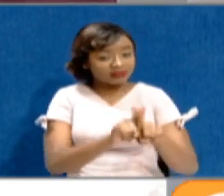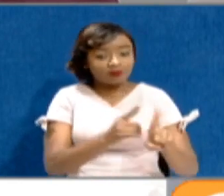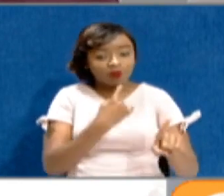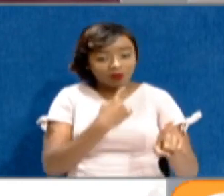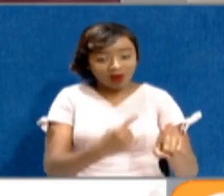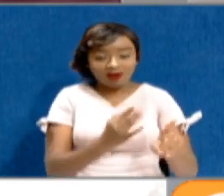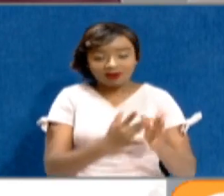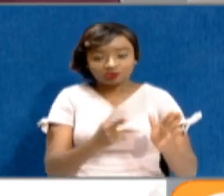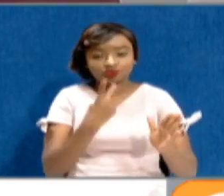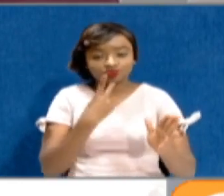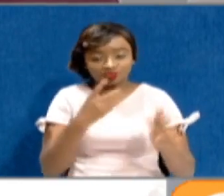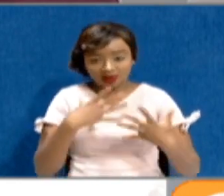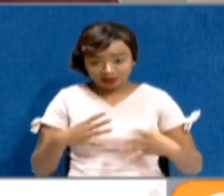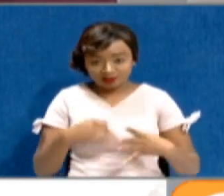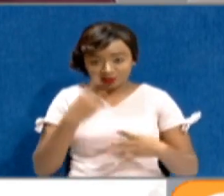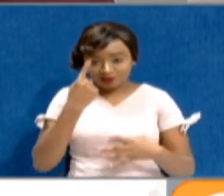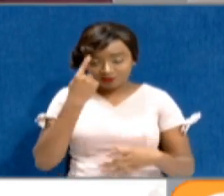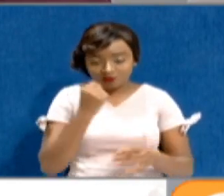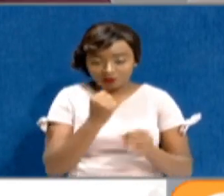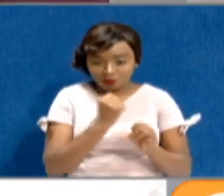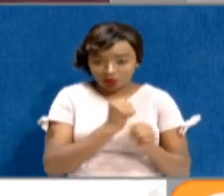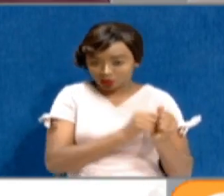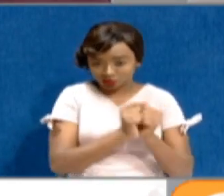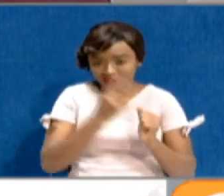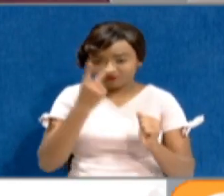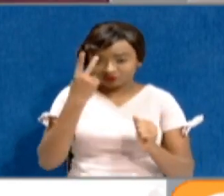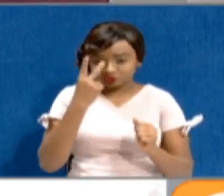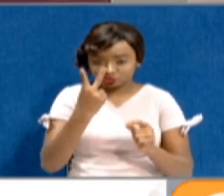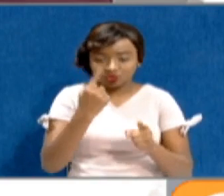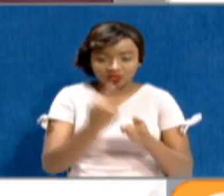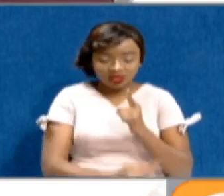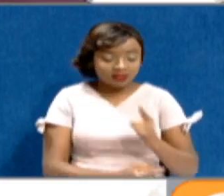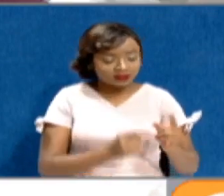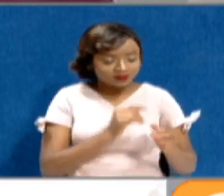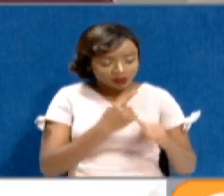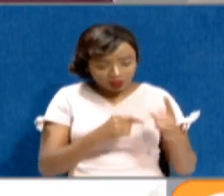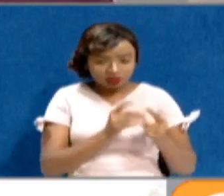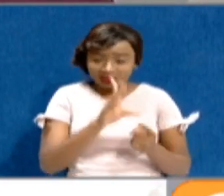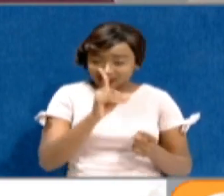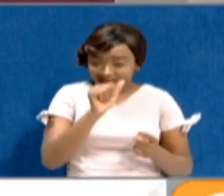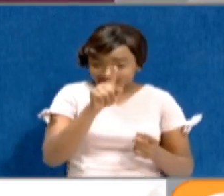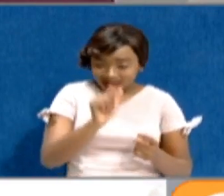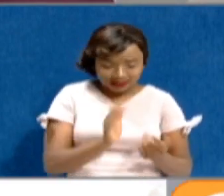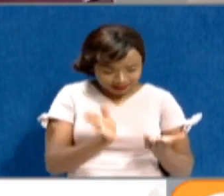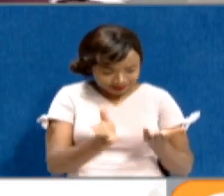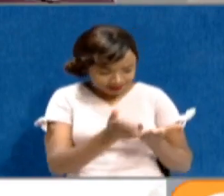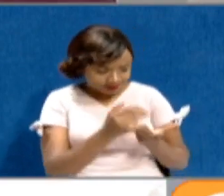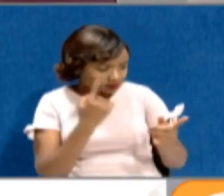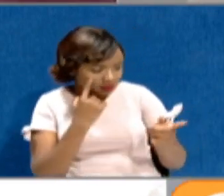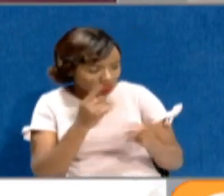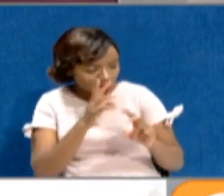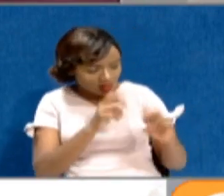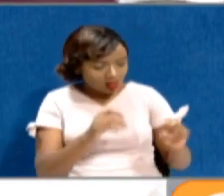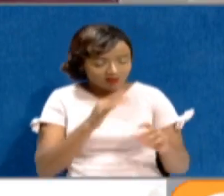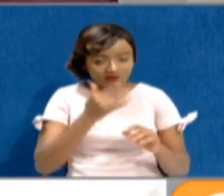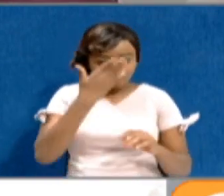for 2 years. Now, after you're done with phase 2, again, you are gathering all of your data. Remember, you are looking at your research